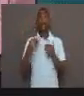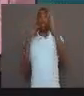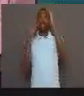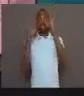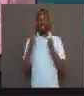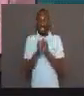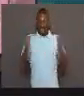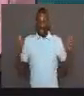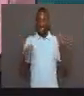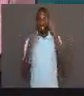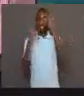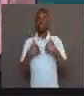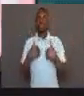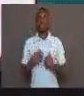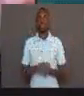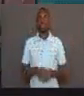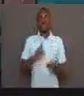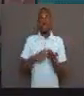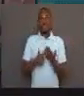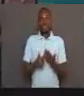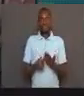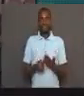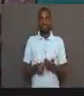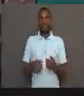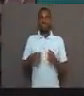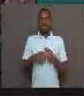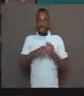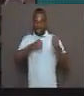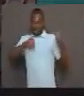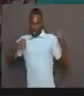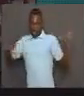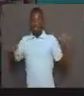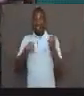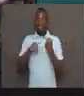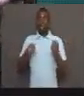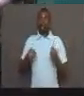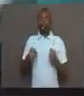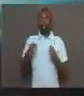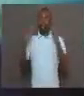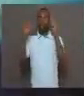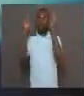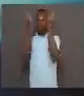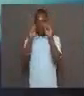back into shape as soon as the pressure is removed.